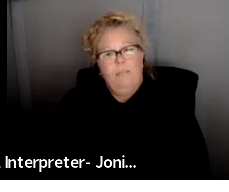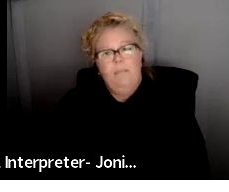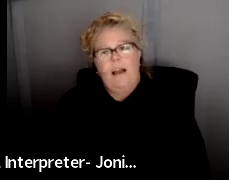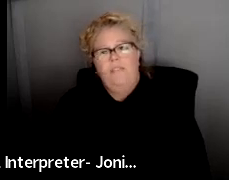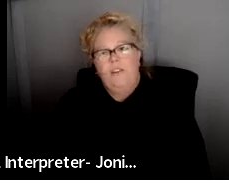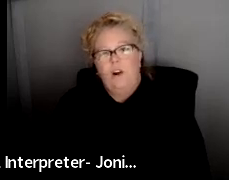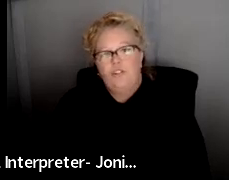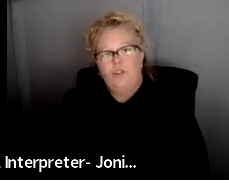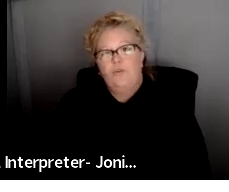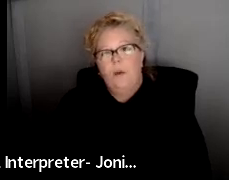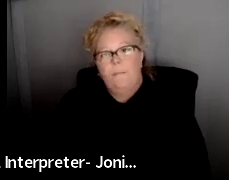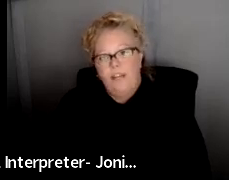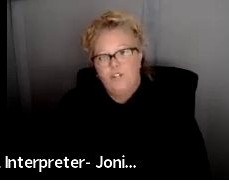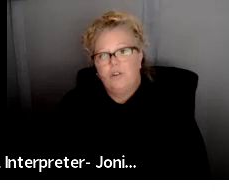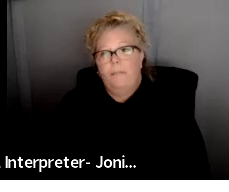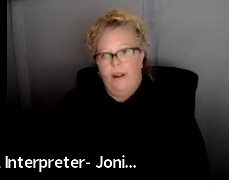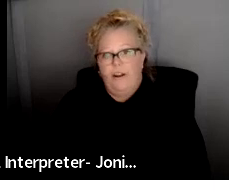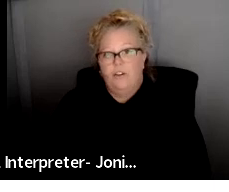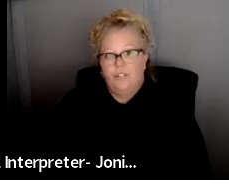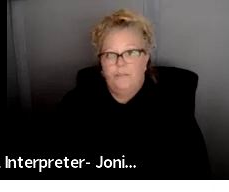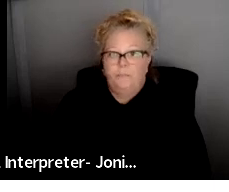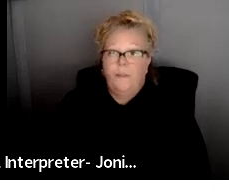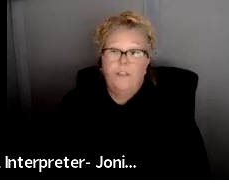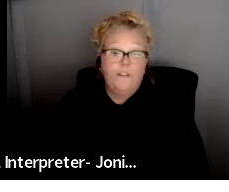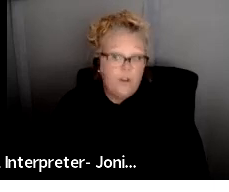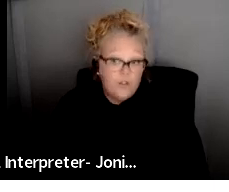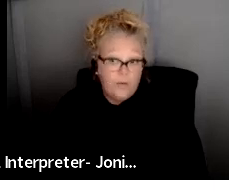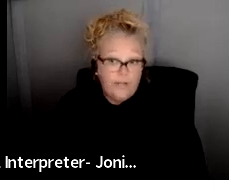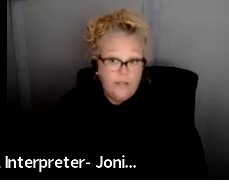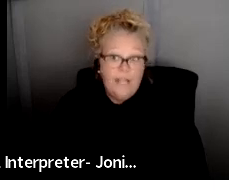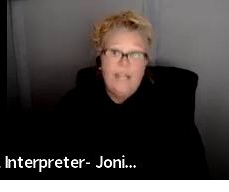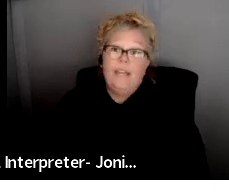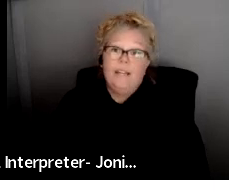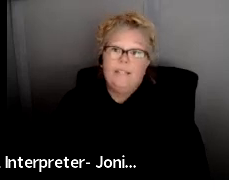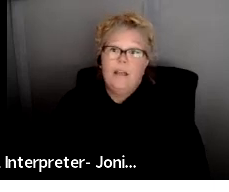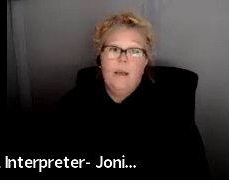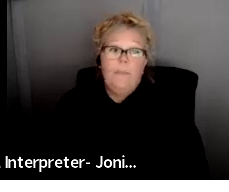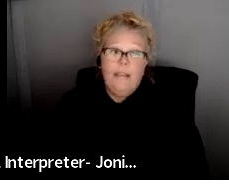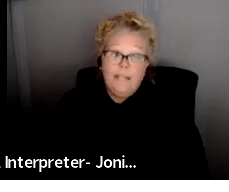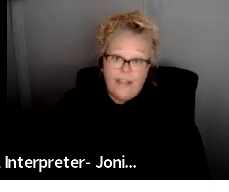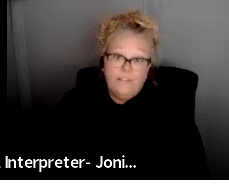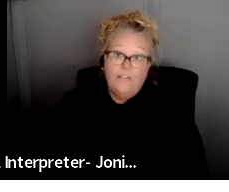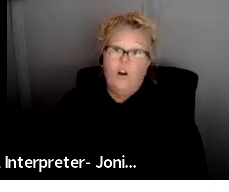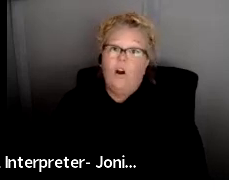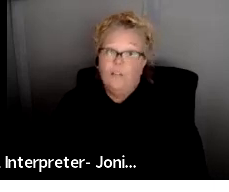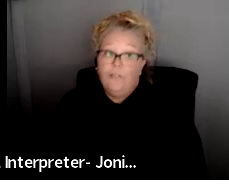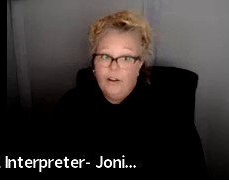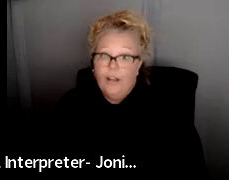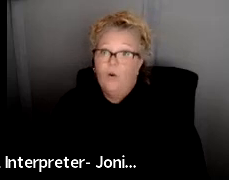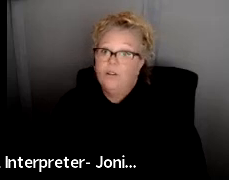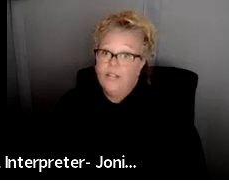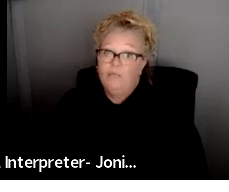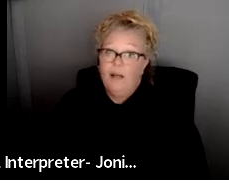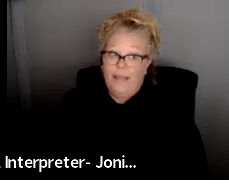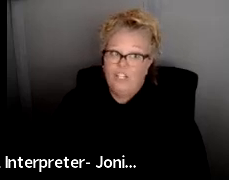So keep in mind that there are two major barriers. The first one is many deaf, hard of